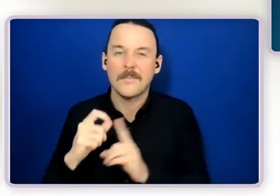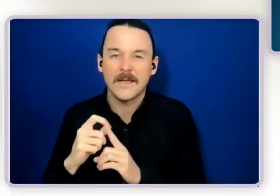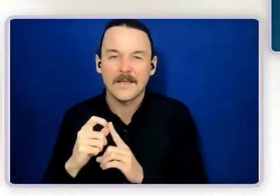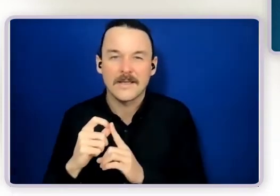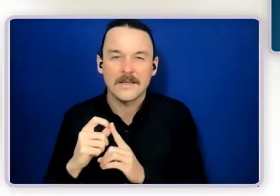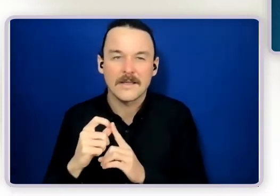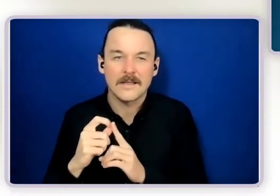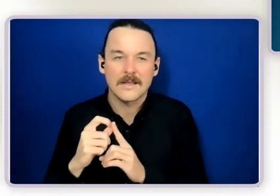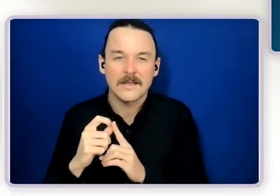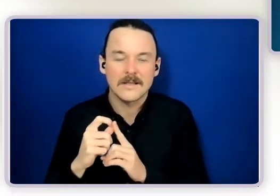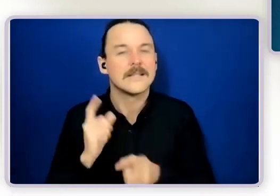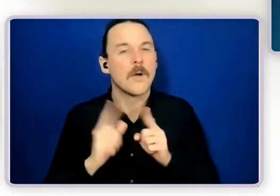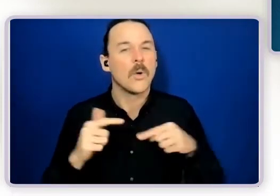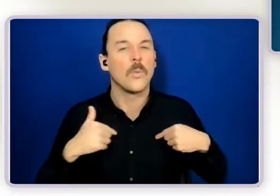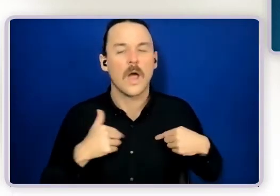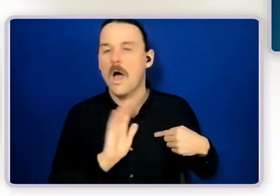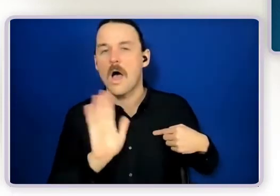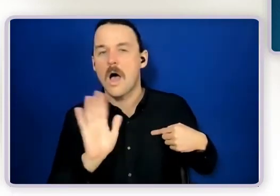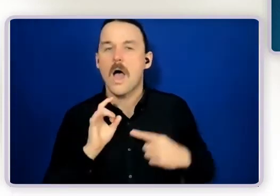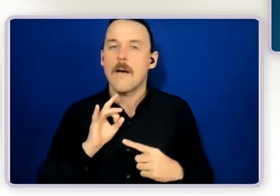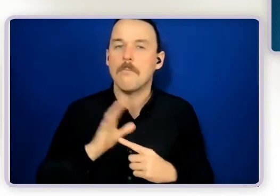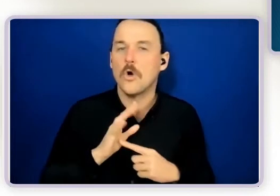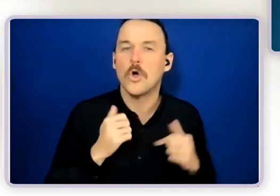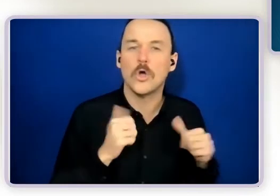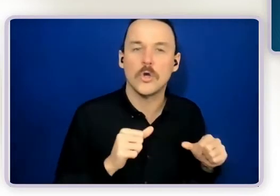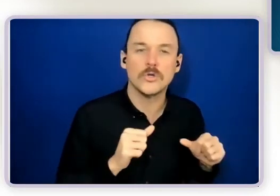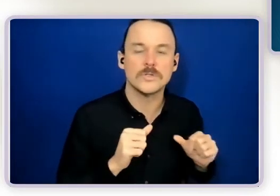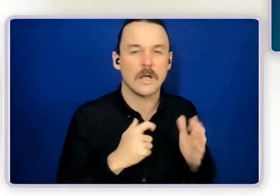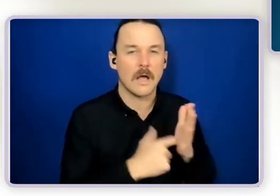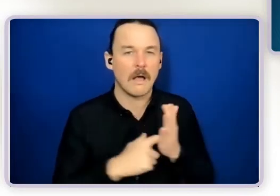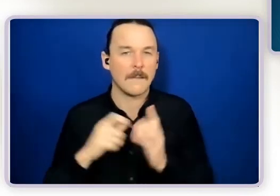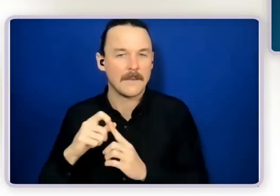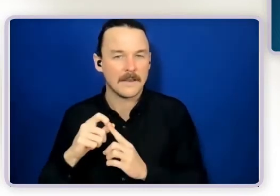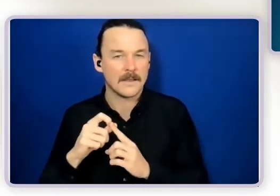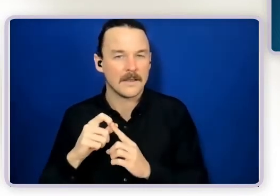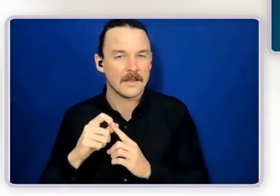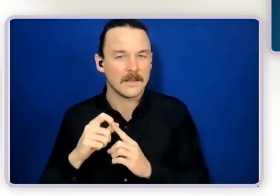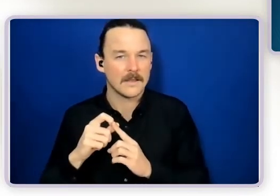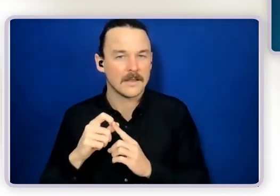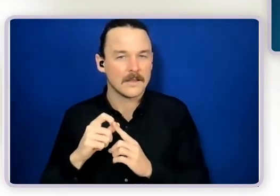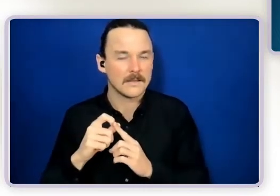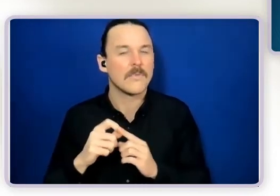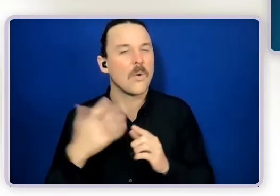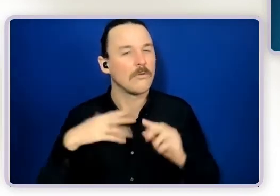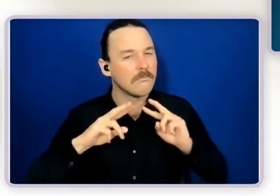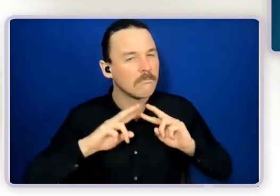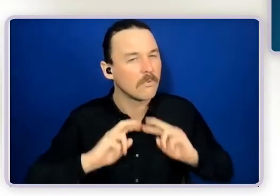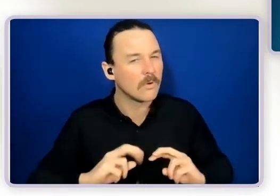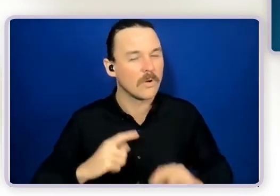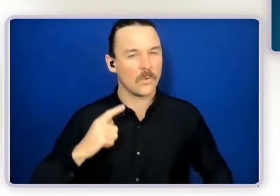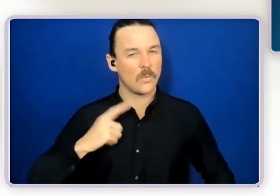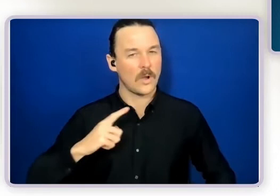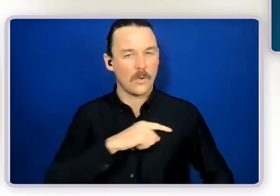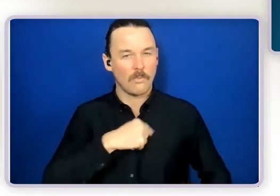them. And so we want to have a look into that as well today. So I'm just going to read these out. I'm